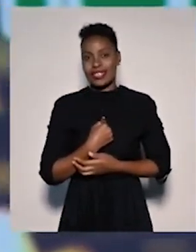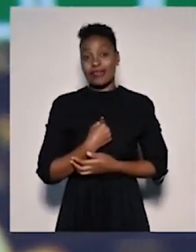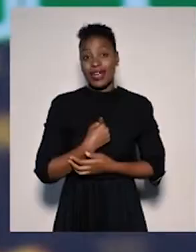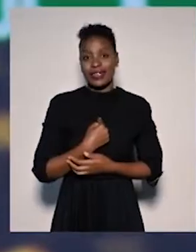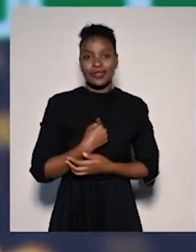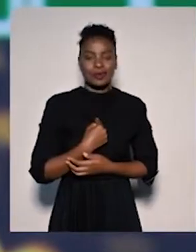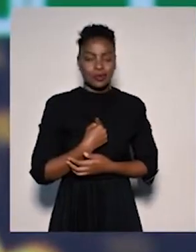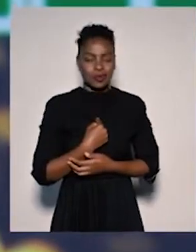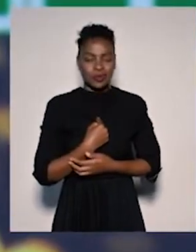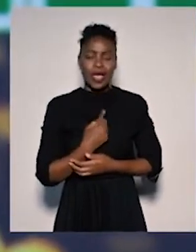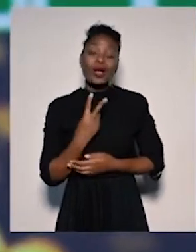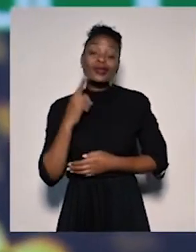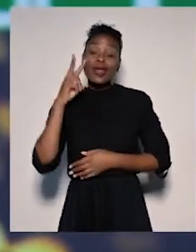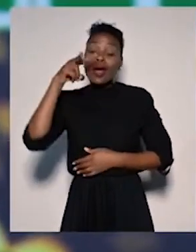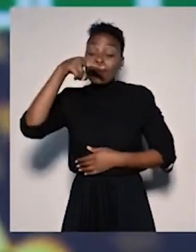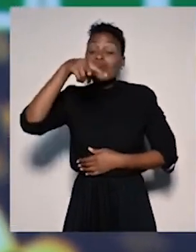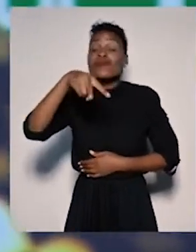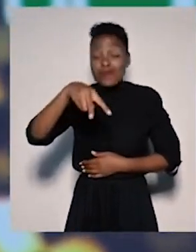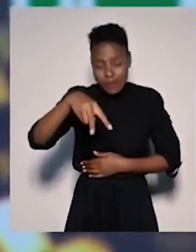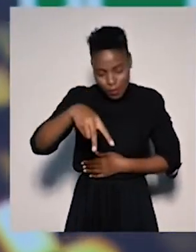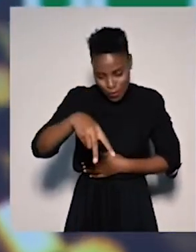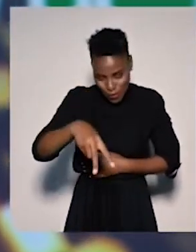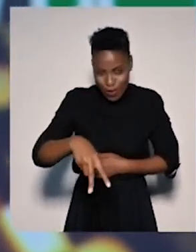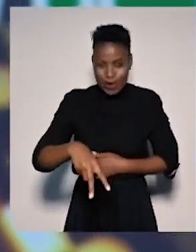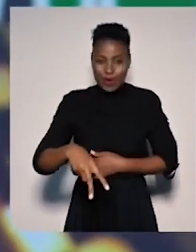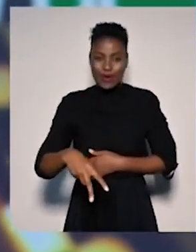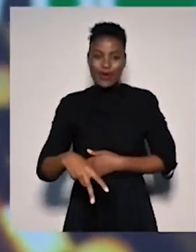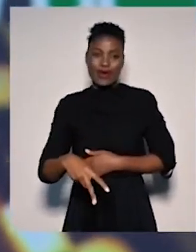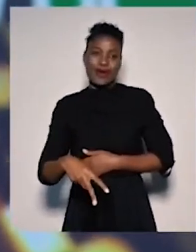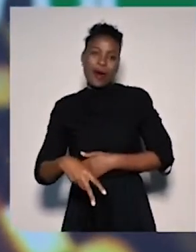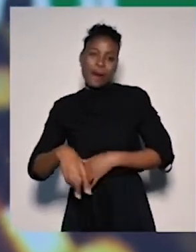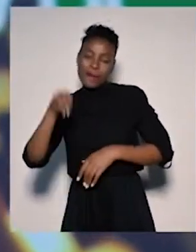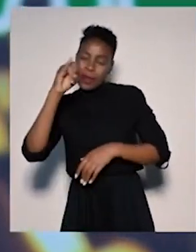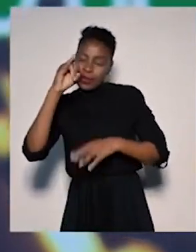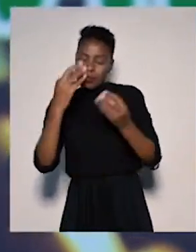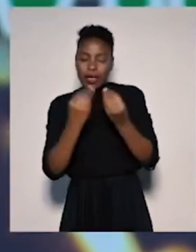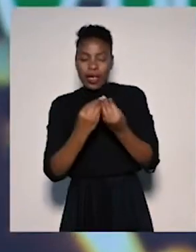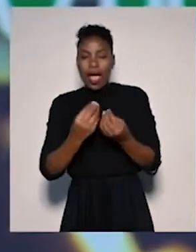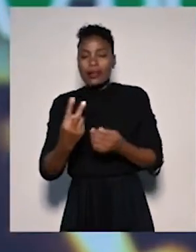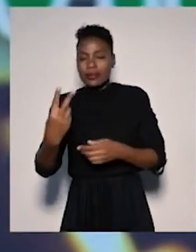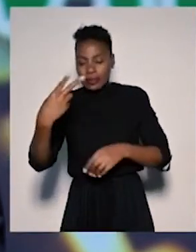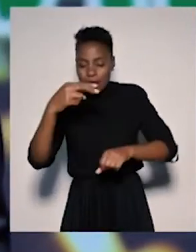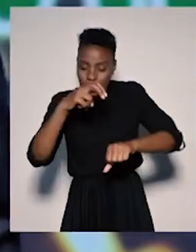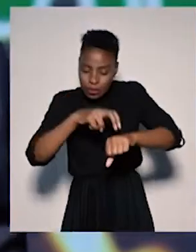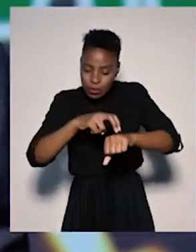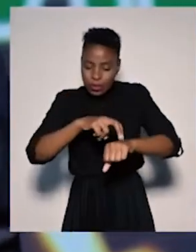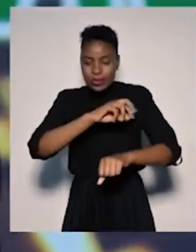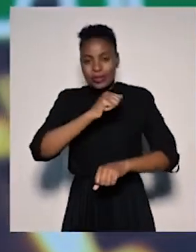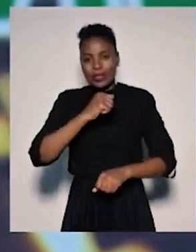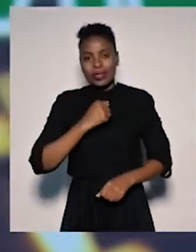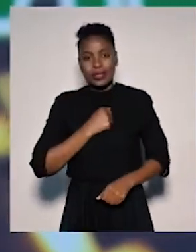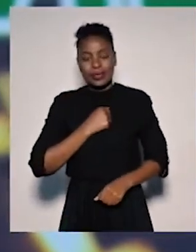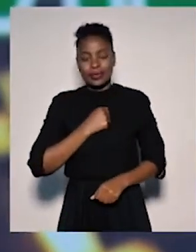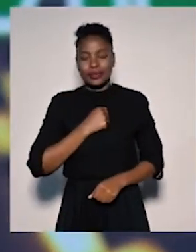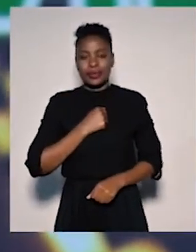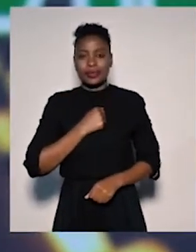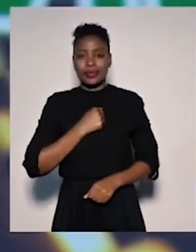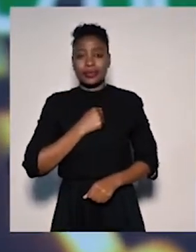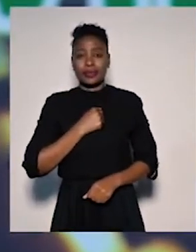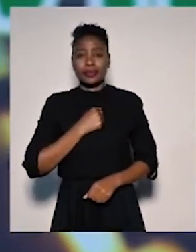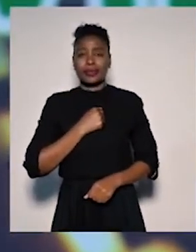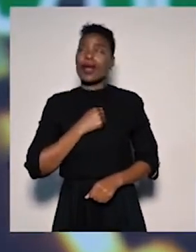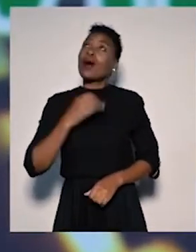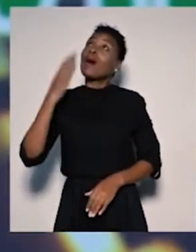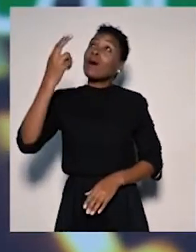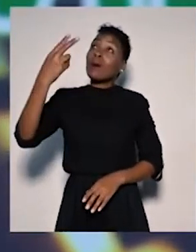and looked beyond my faults and saw my need. God looks